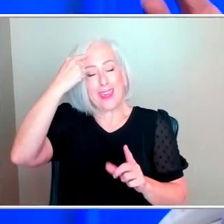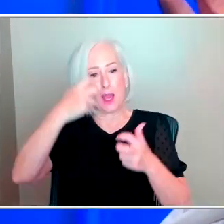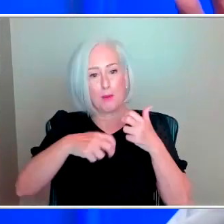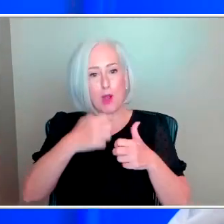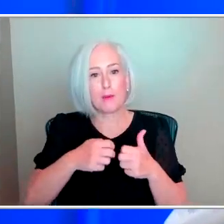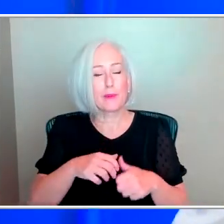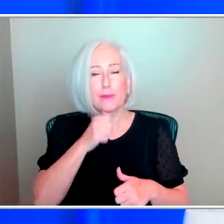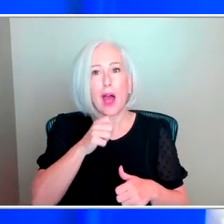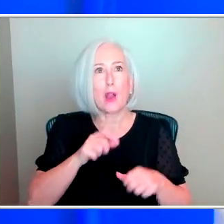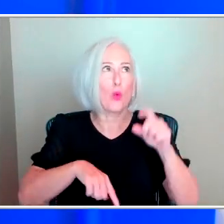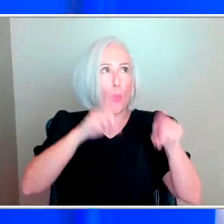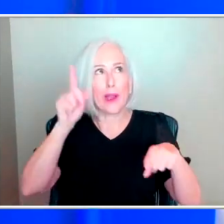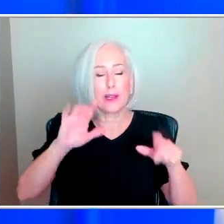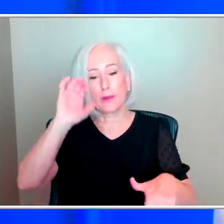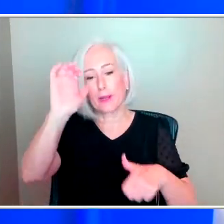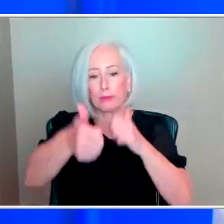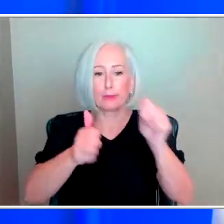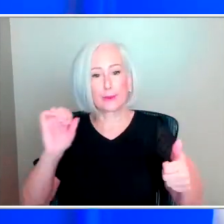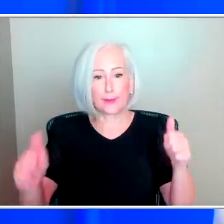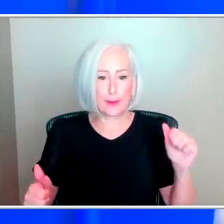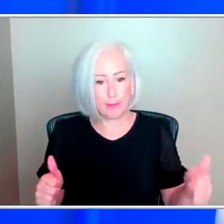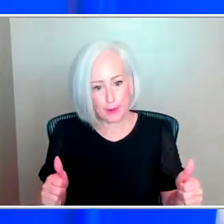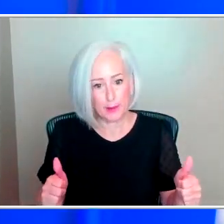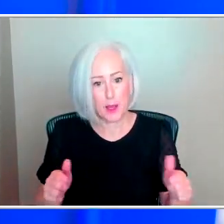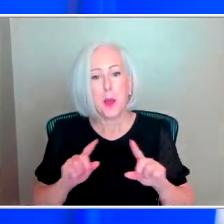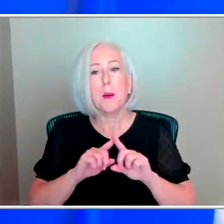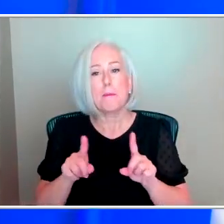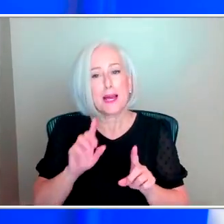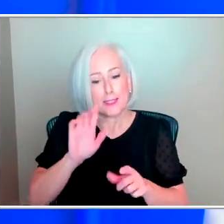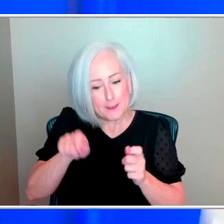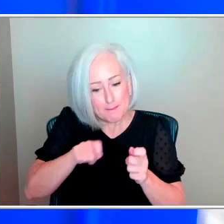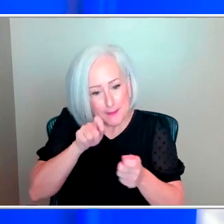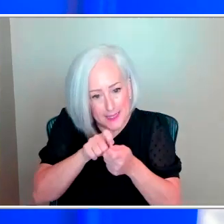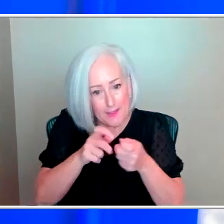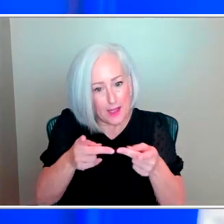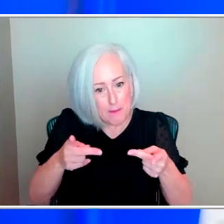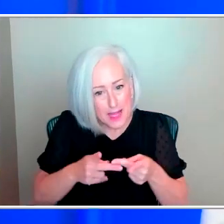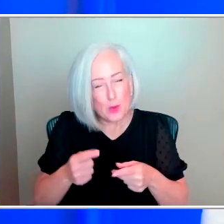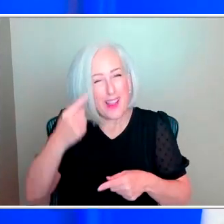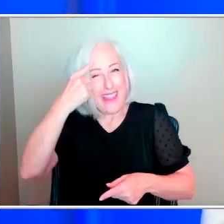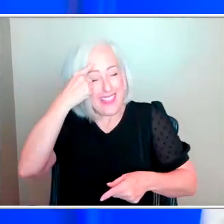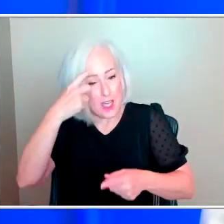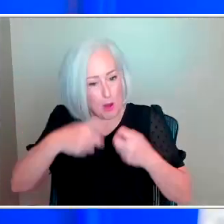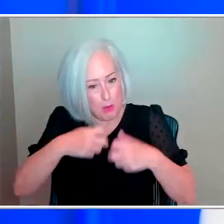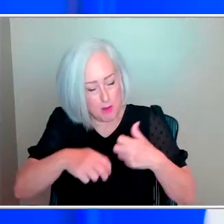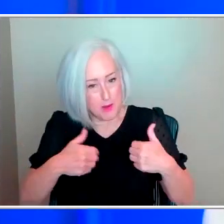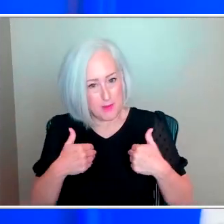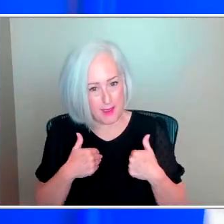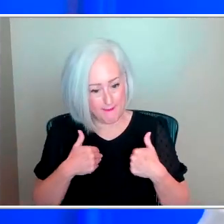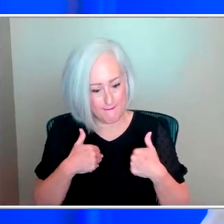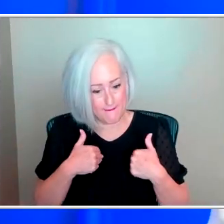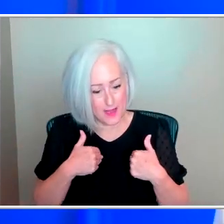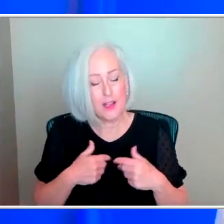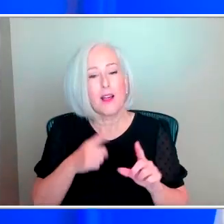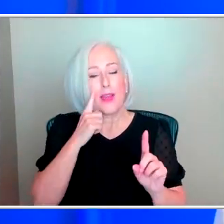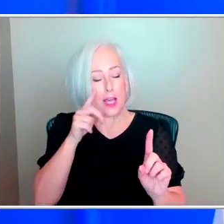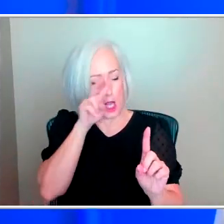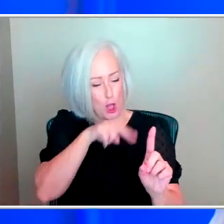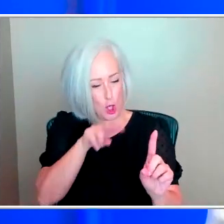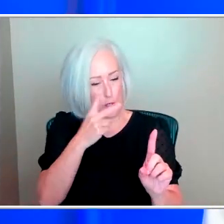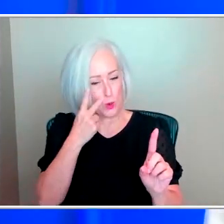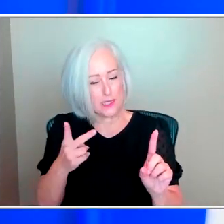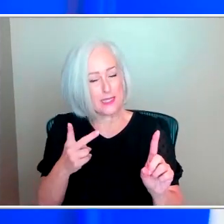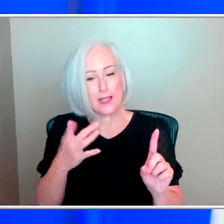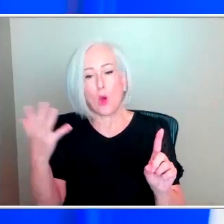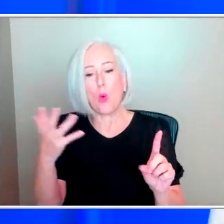randomly out. And so they're looking for that to see if they're in, and then they can work their way back to see what improvement they can make on it.